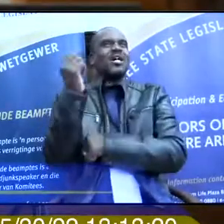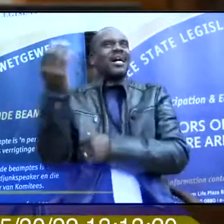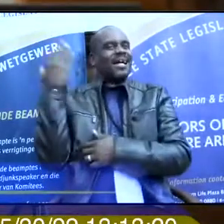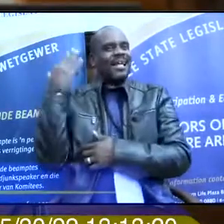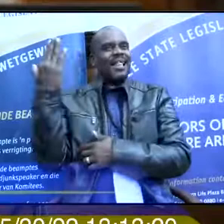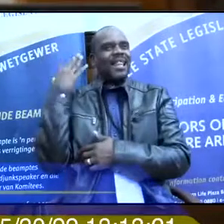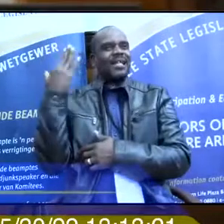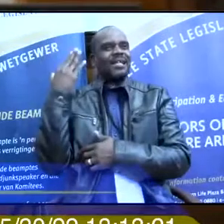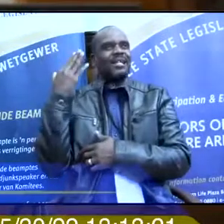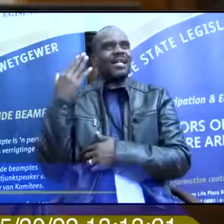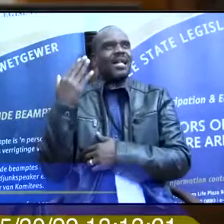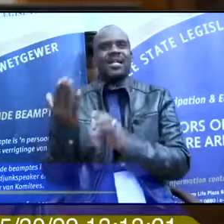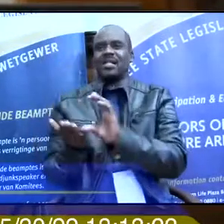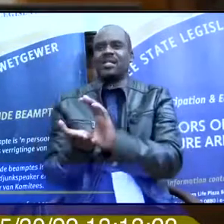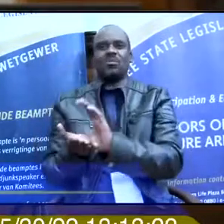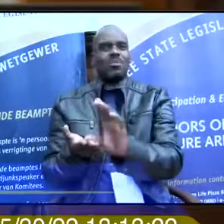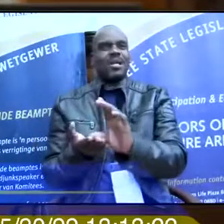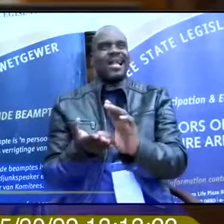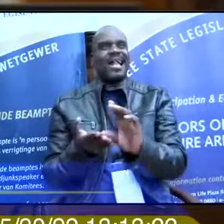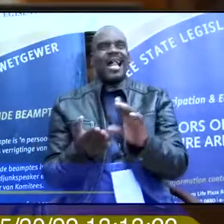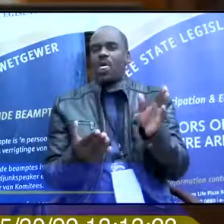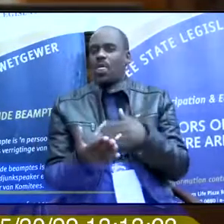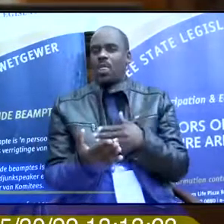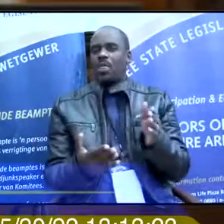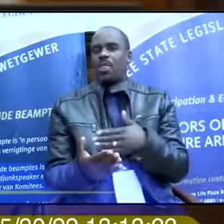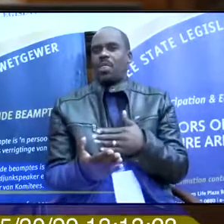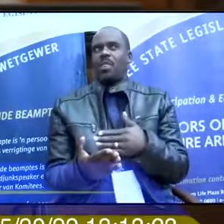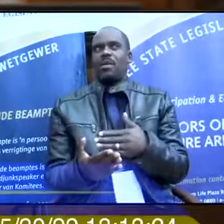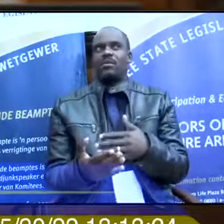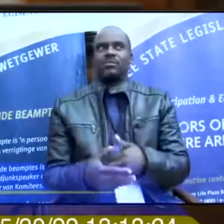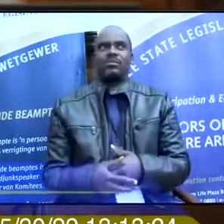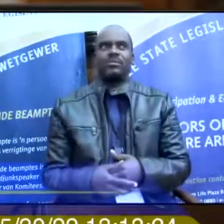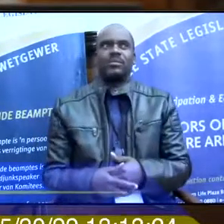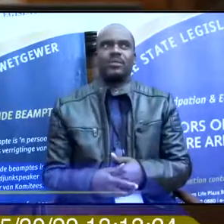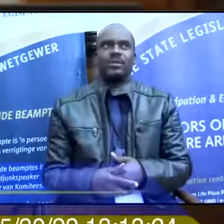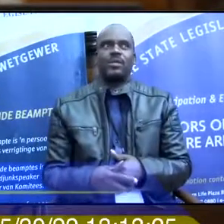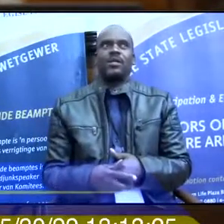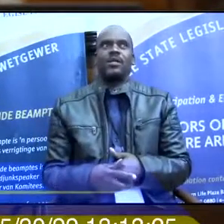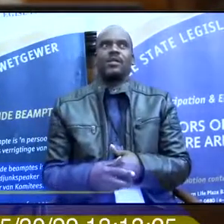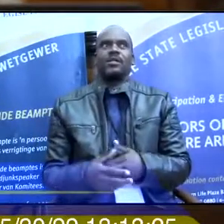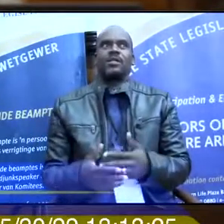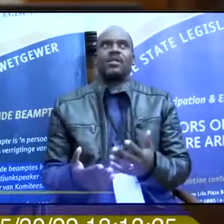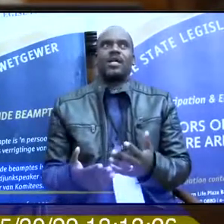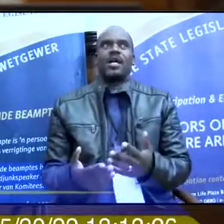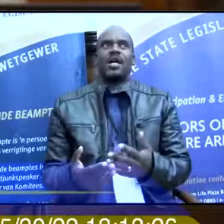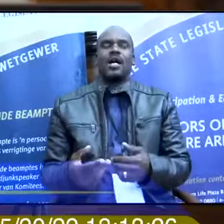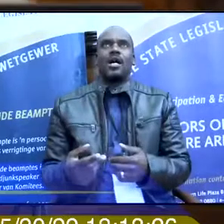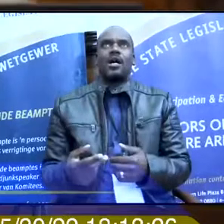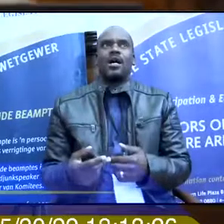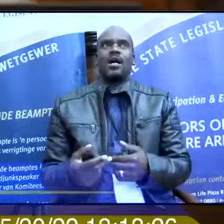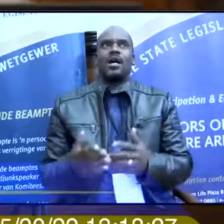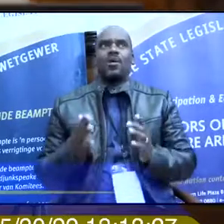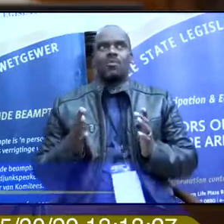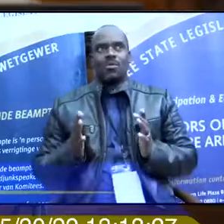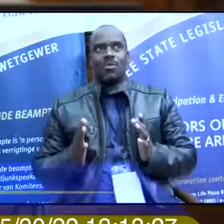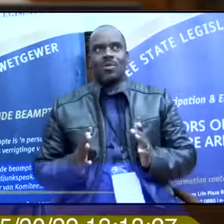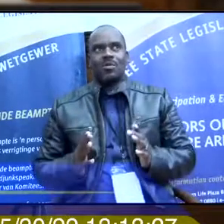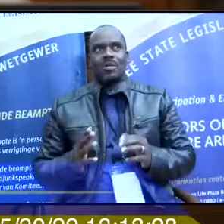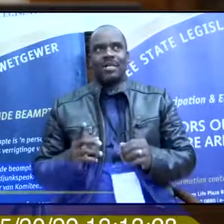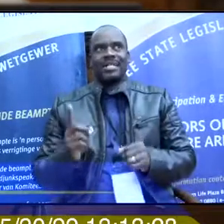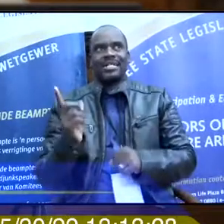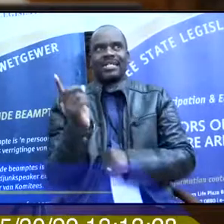suppliers shortages like your pharmaceuticals your linen and your ppe and outdated